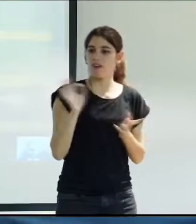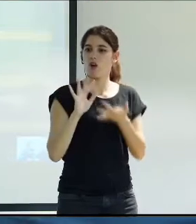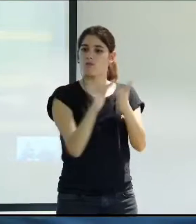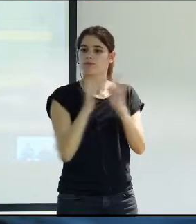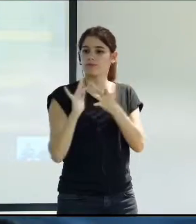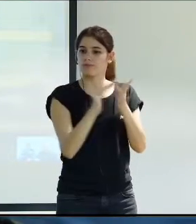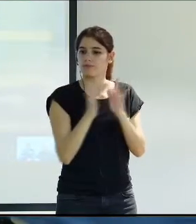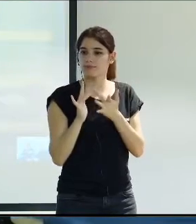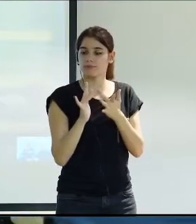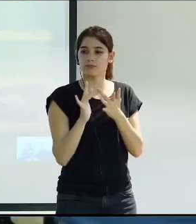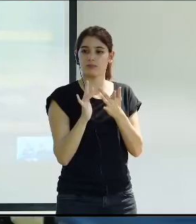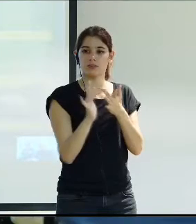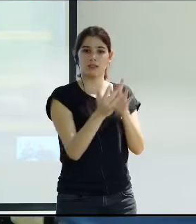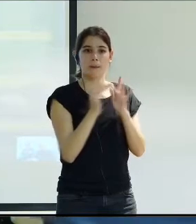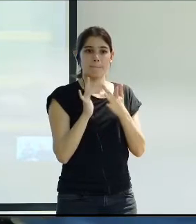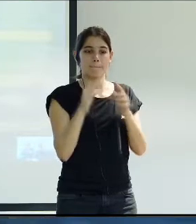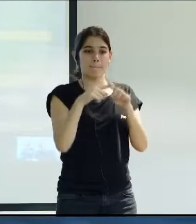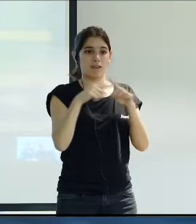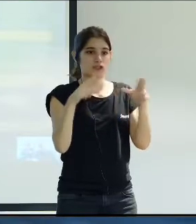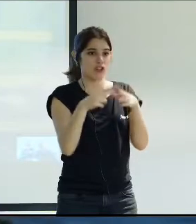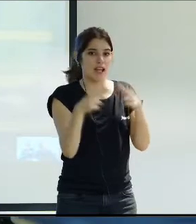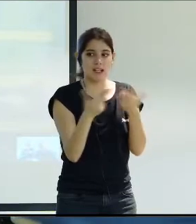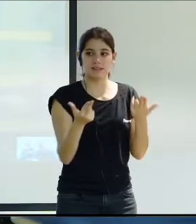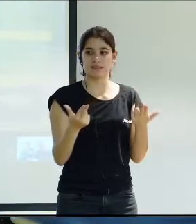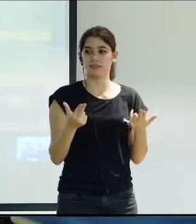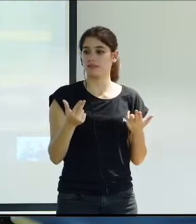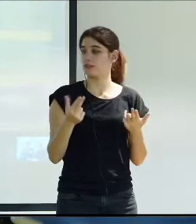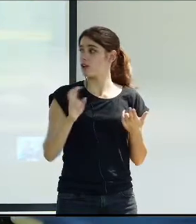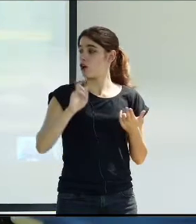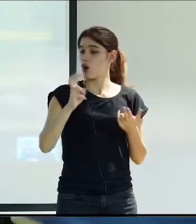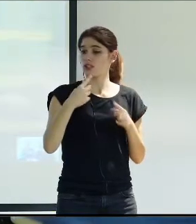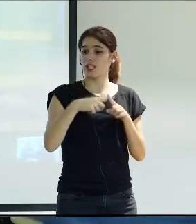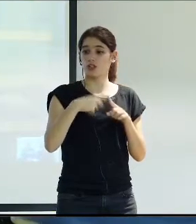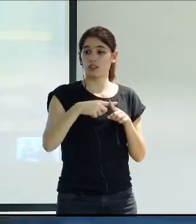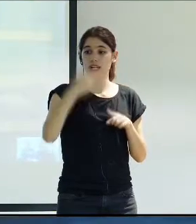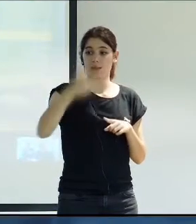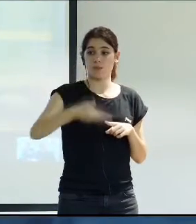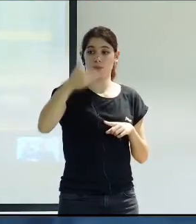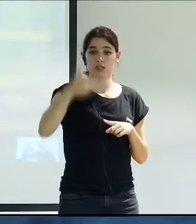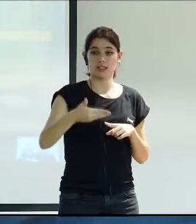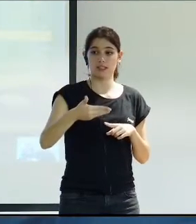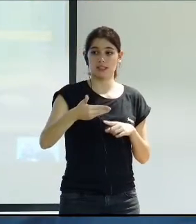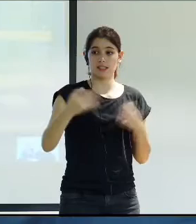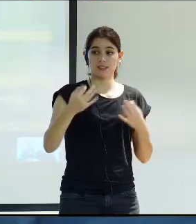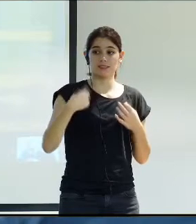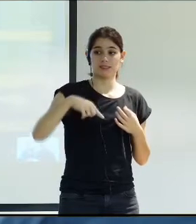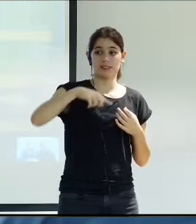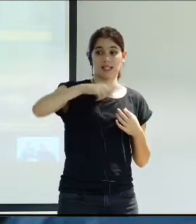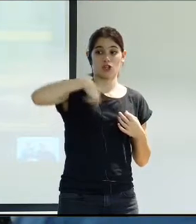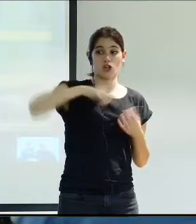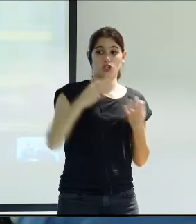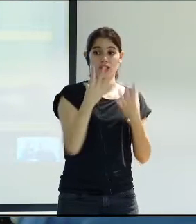And it is also important to be clear on the fact that the